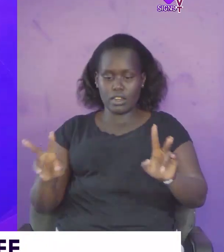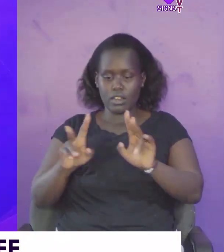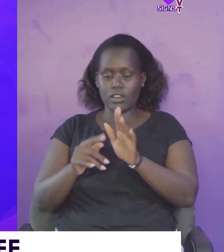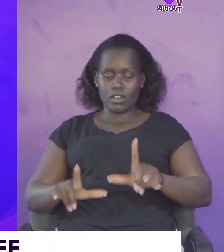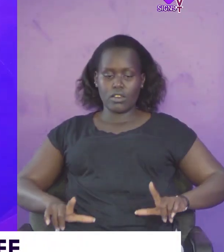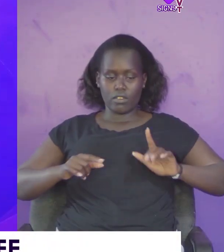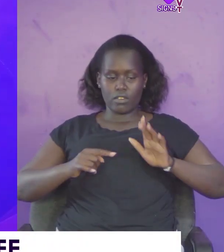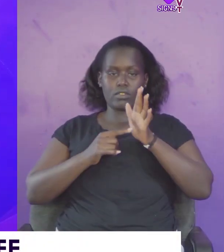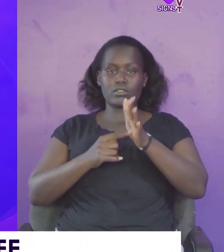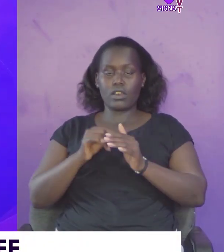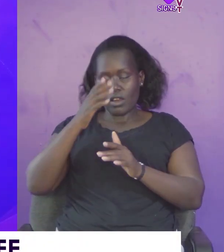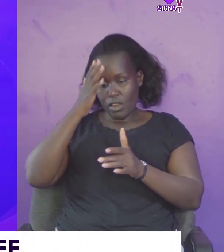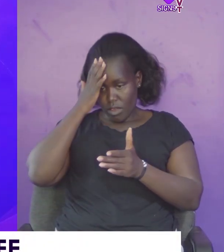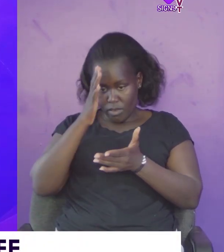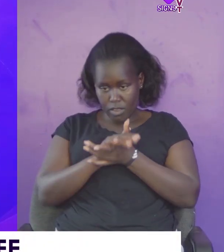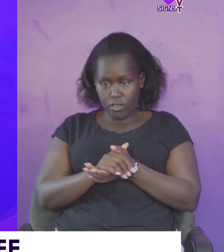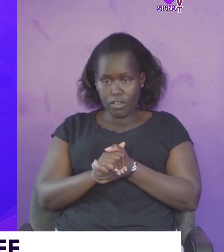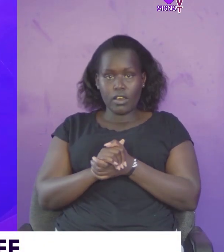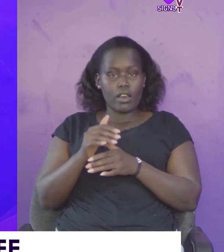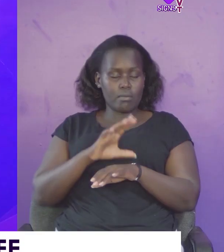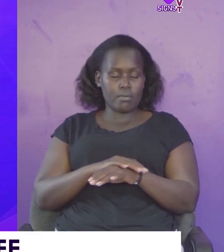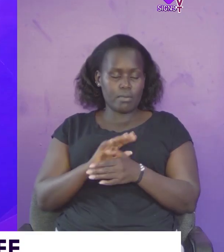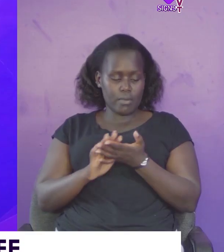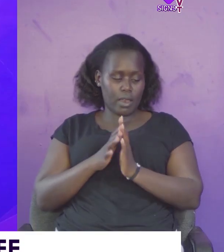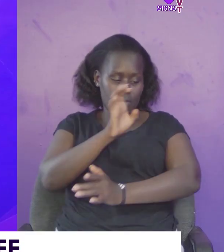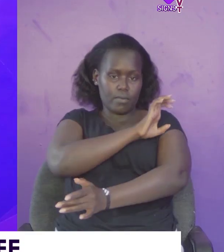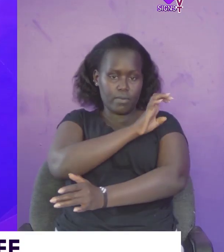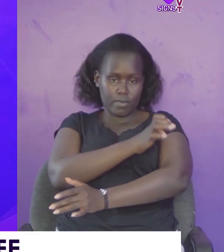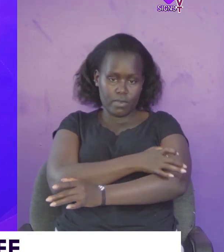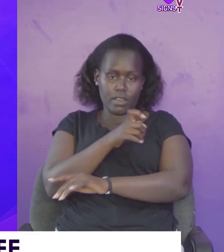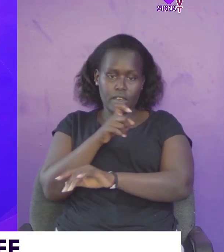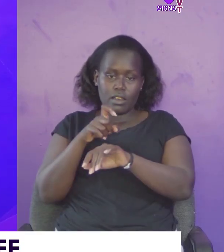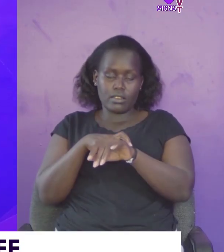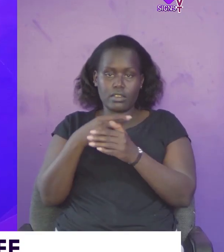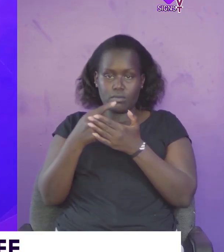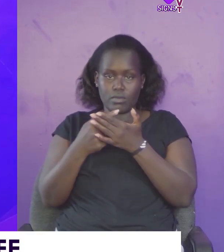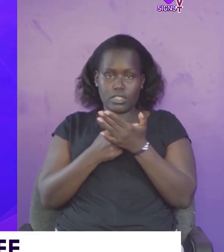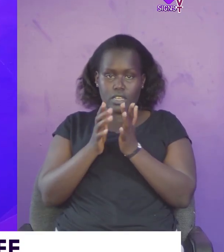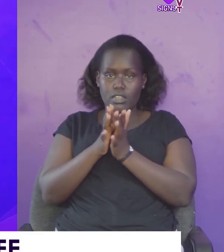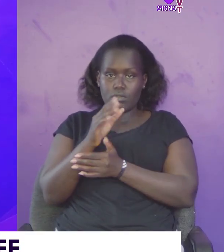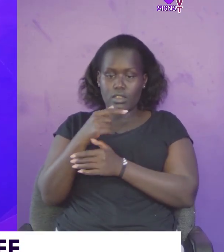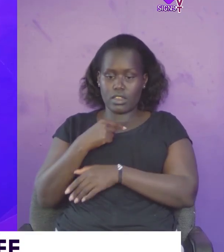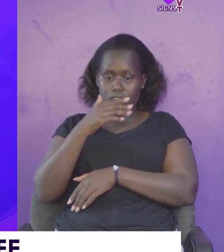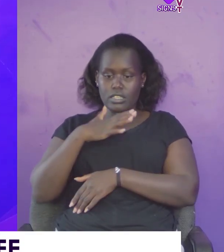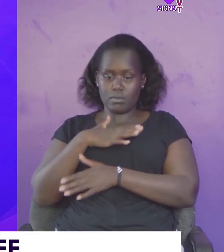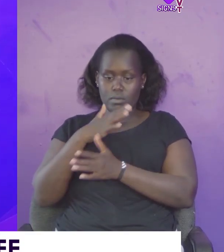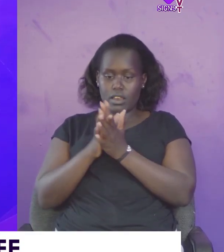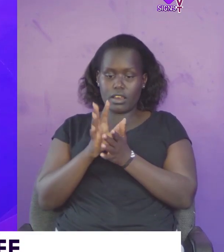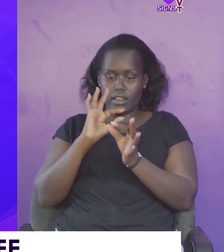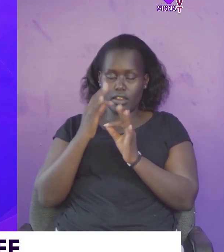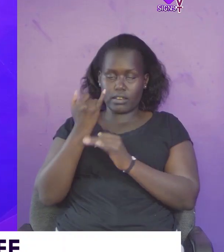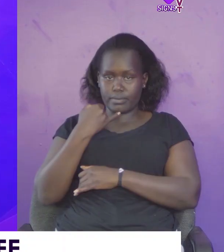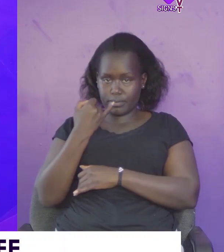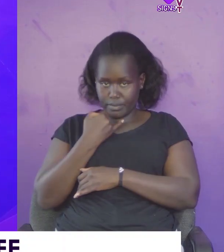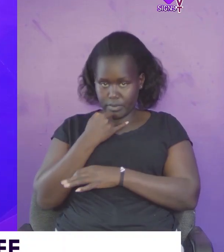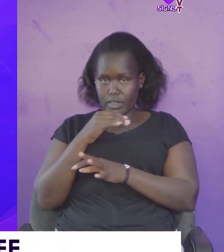you believe it? I'm getting energized as I chat with Brian Maithenge here and Irene Chebiwot,